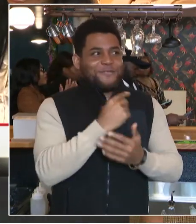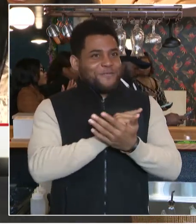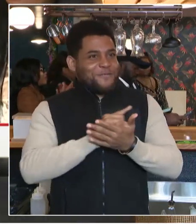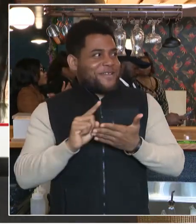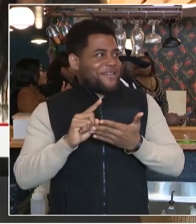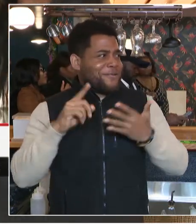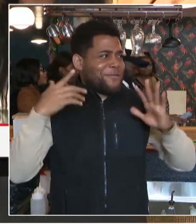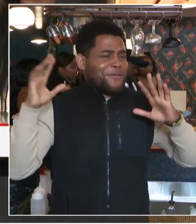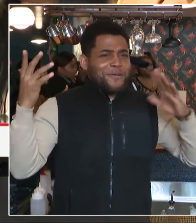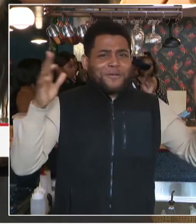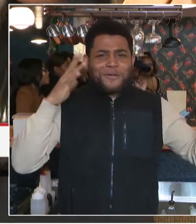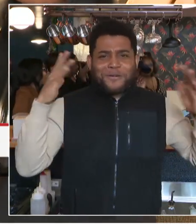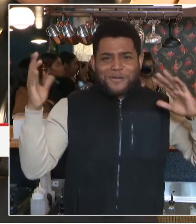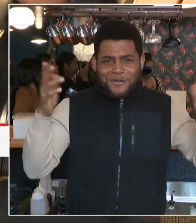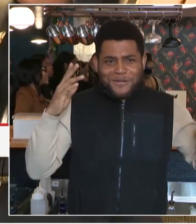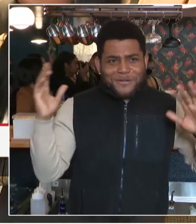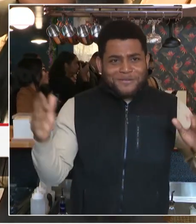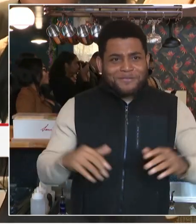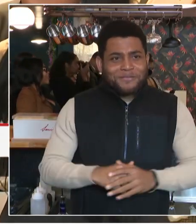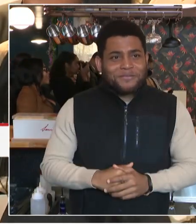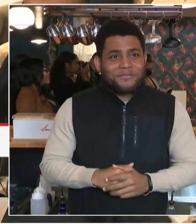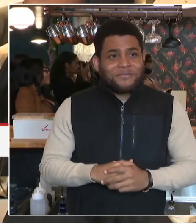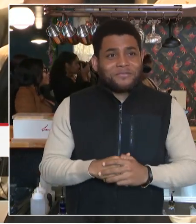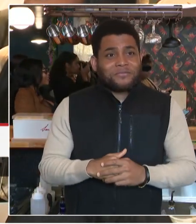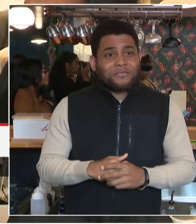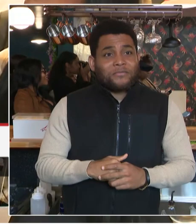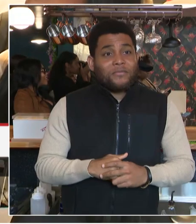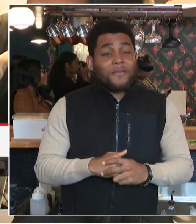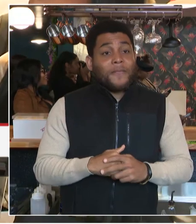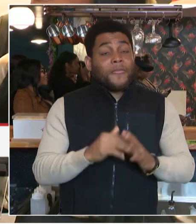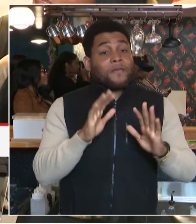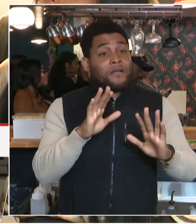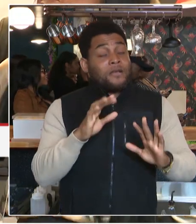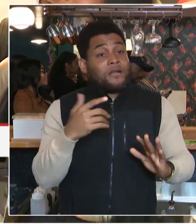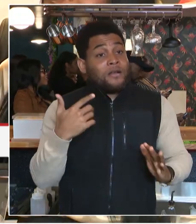My first restaurant being on Po' Boy Jim on 709 8th Street.